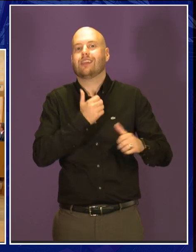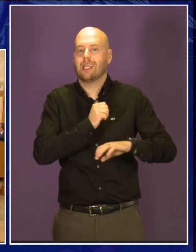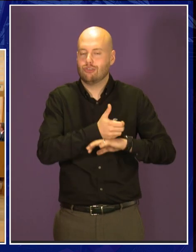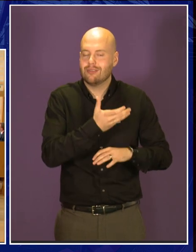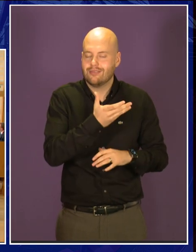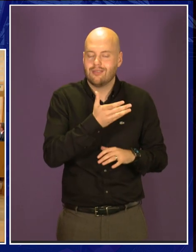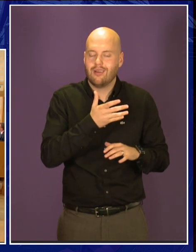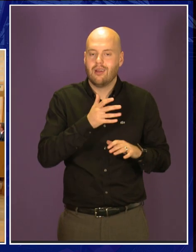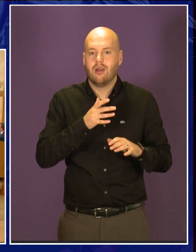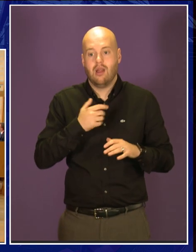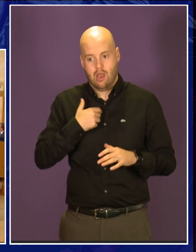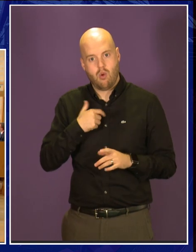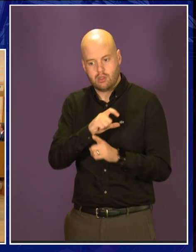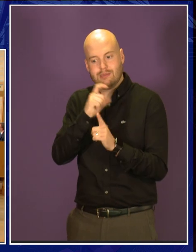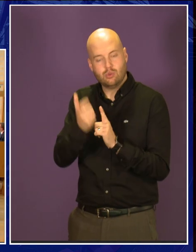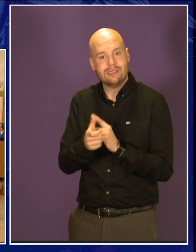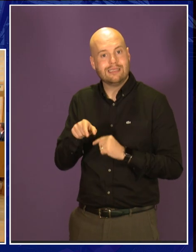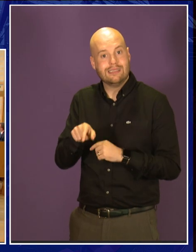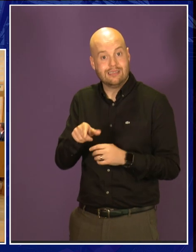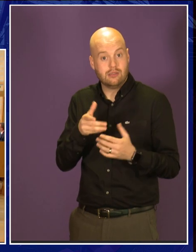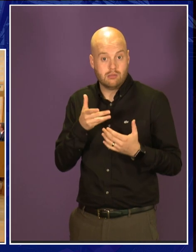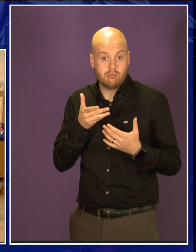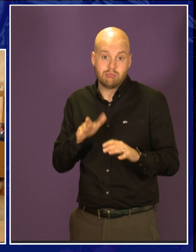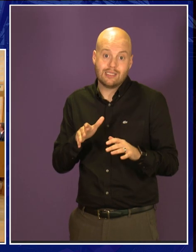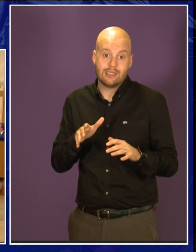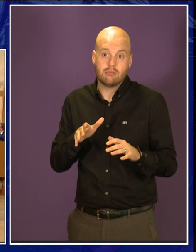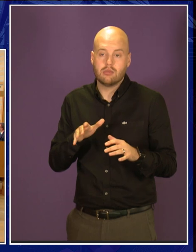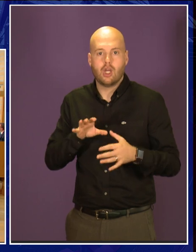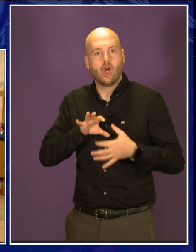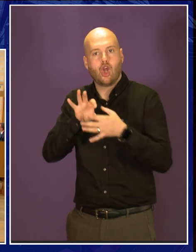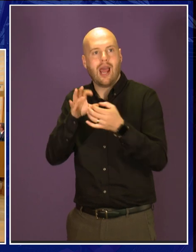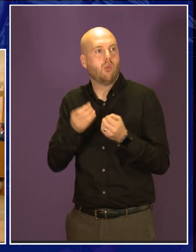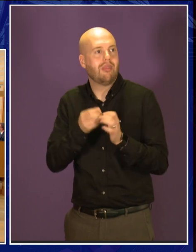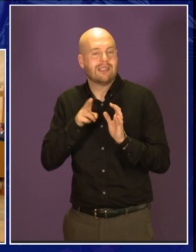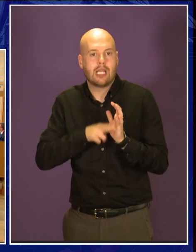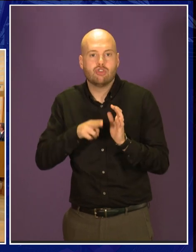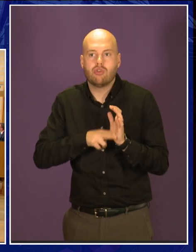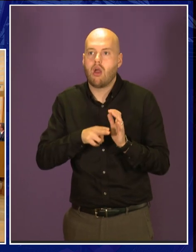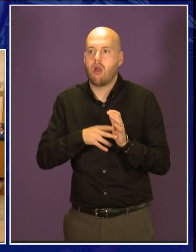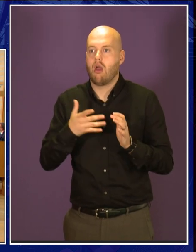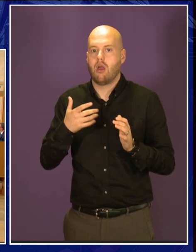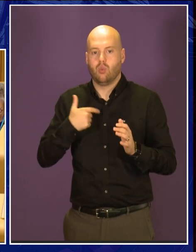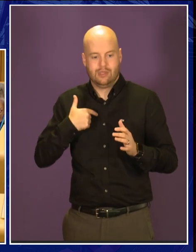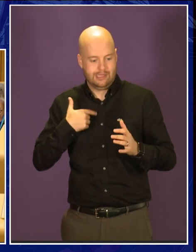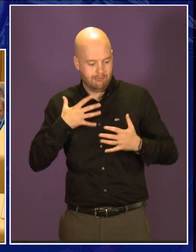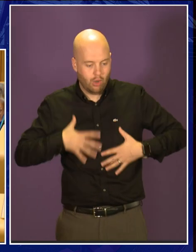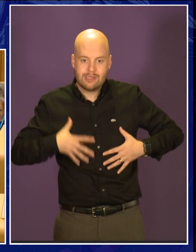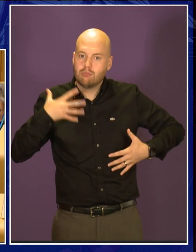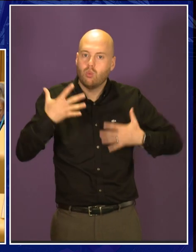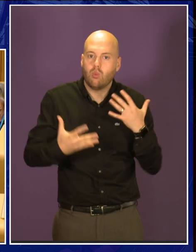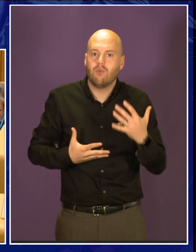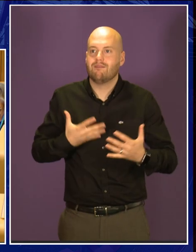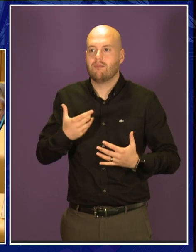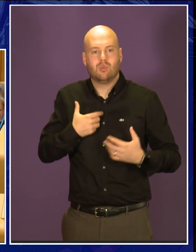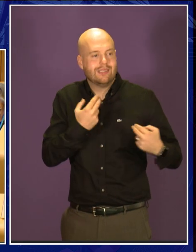our communities did that. Yeah, in yes. connection with nature, with each other. We moved, we danced. We didn't